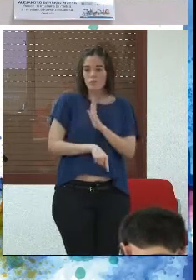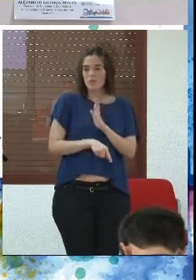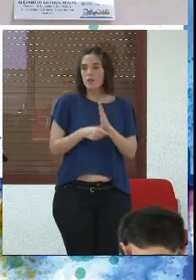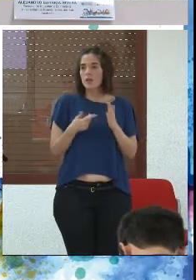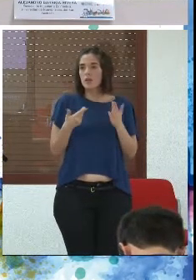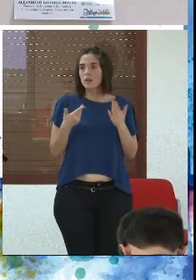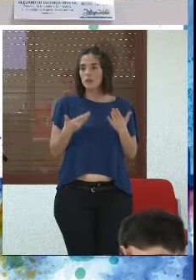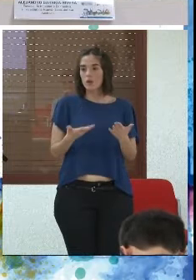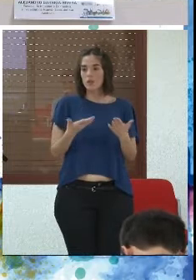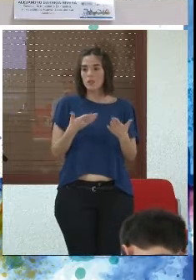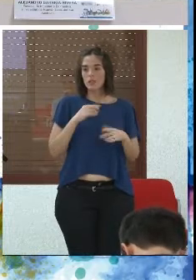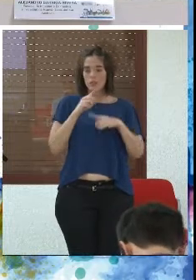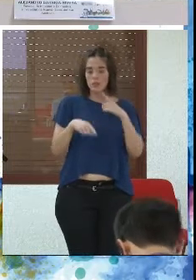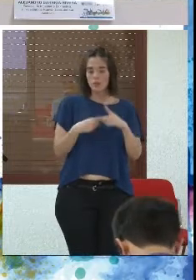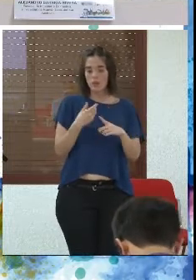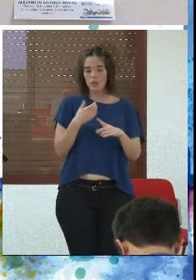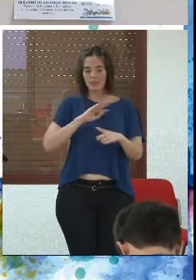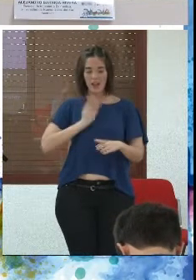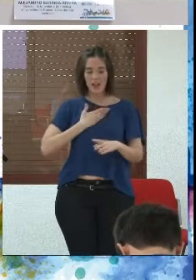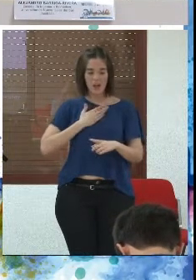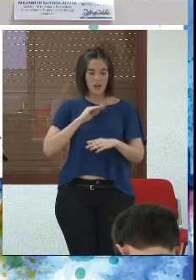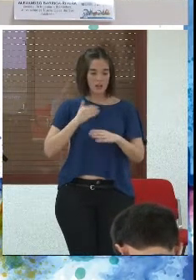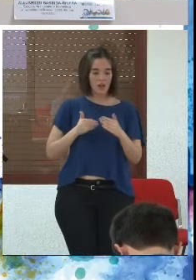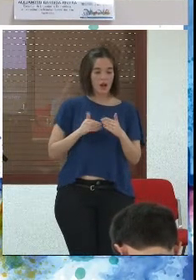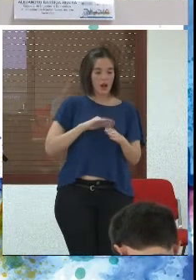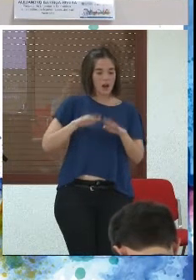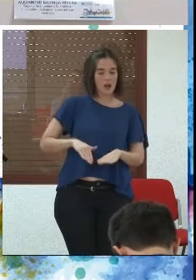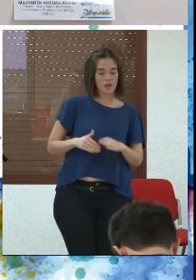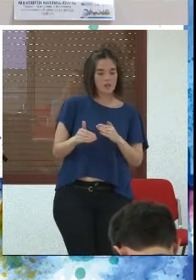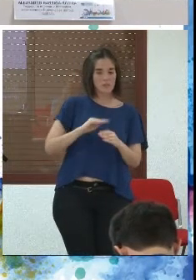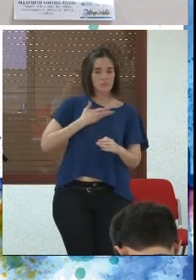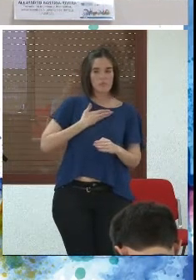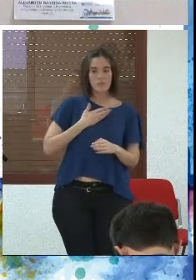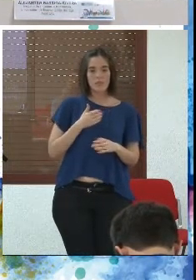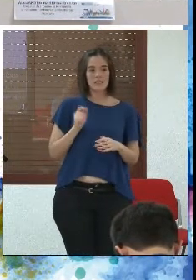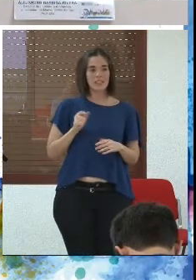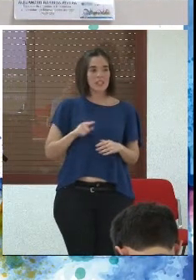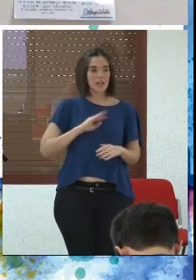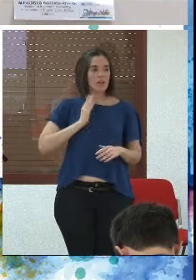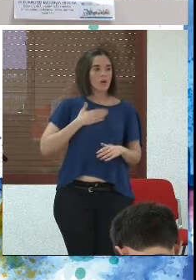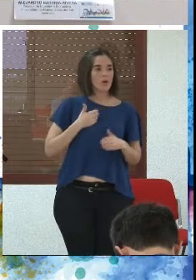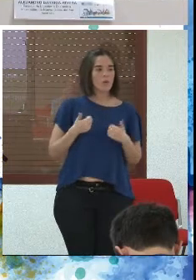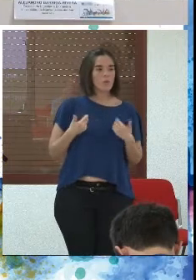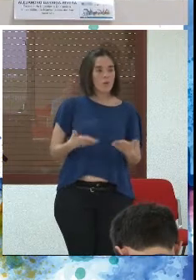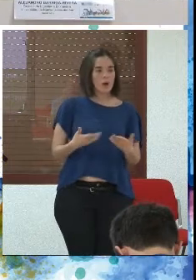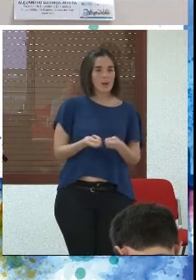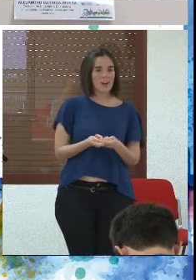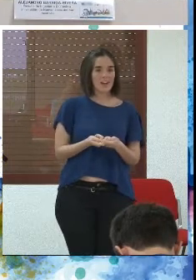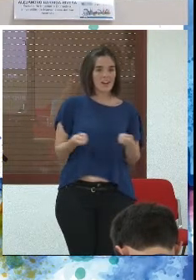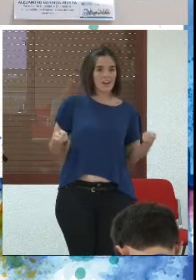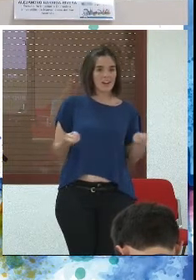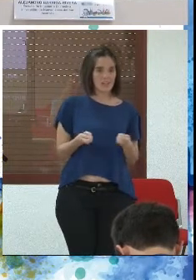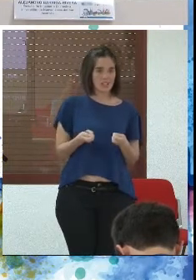intensive use and not having any counterindications. A very important counterindication is